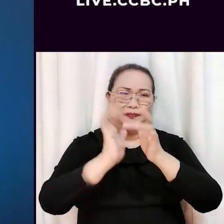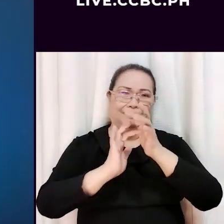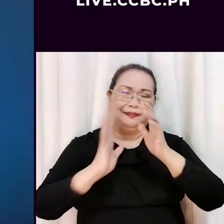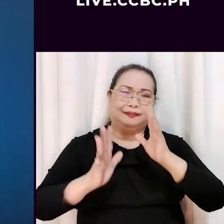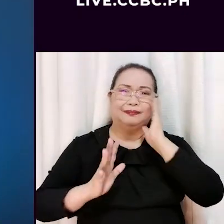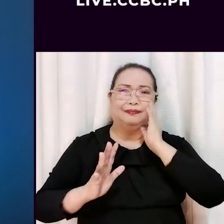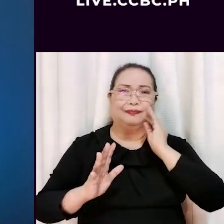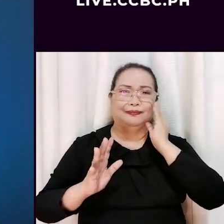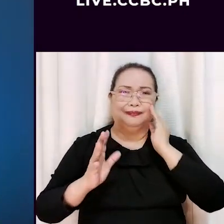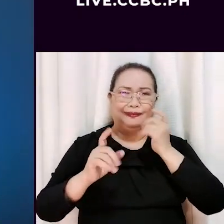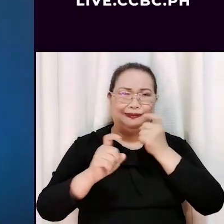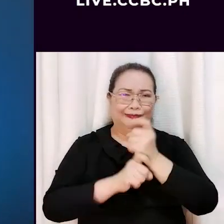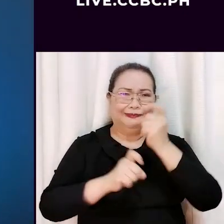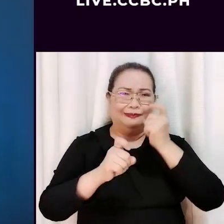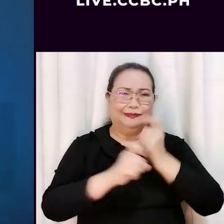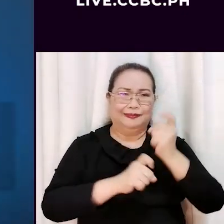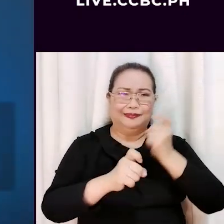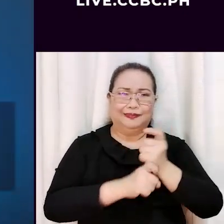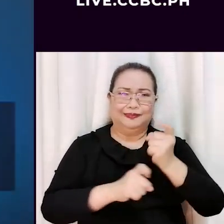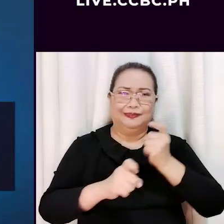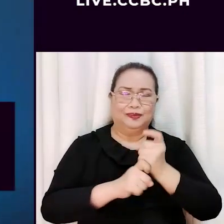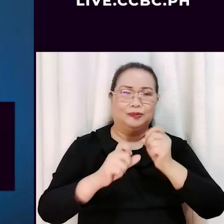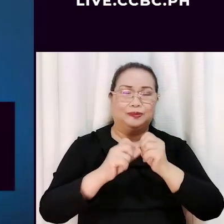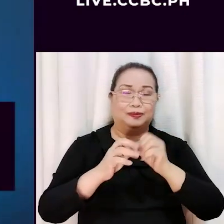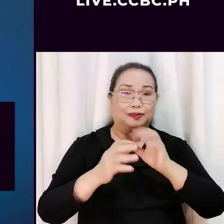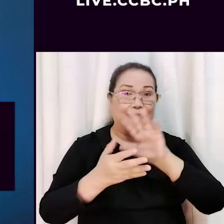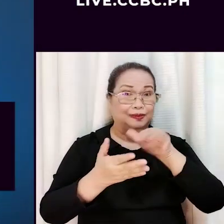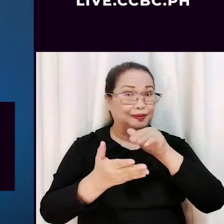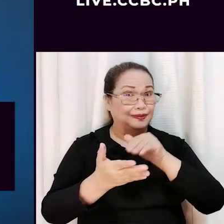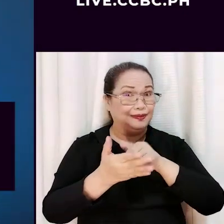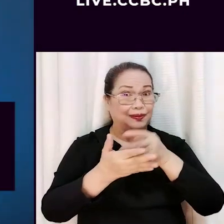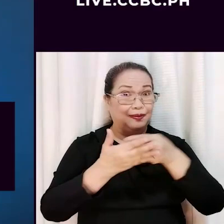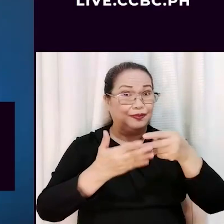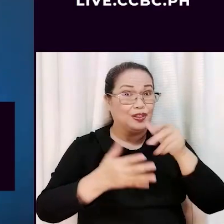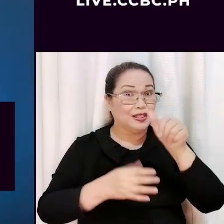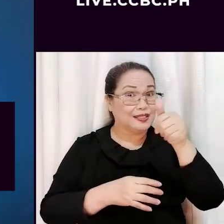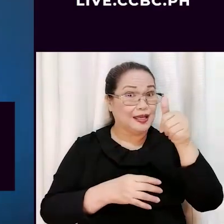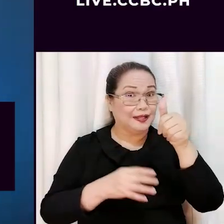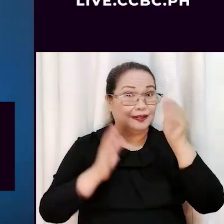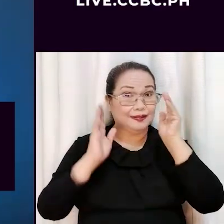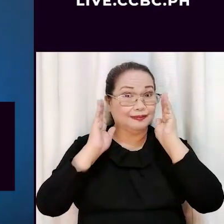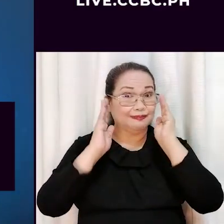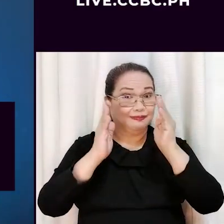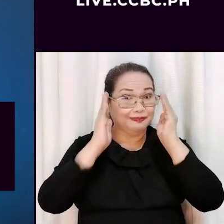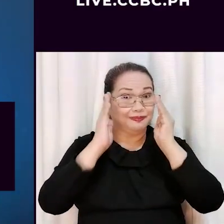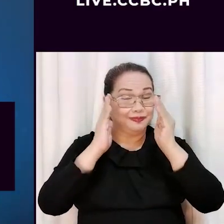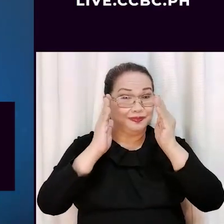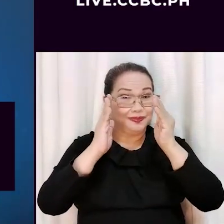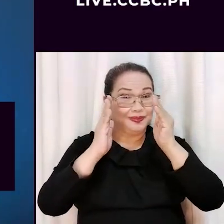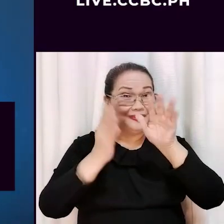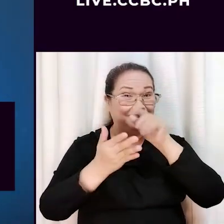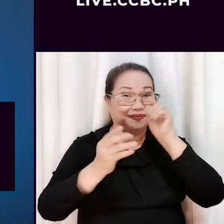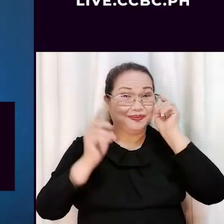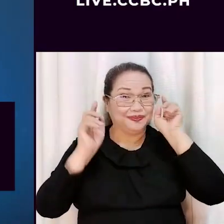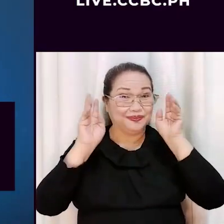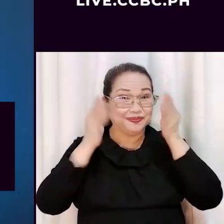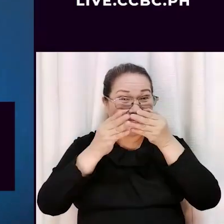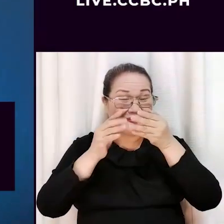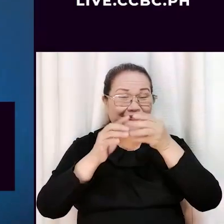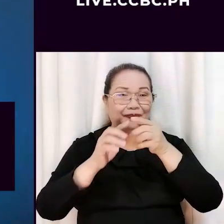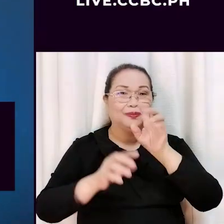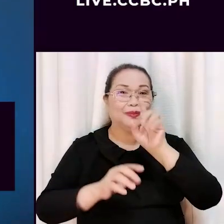And in the midst of that, according to verse 10, now I want you to read this carefully with me, because this is what we will focus on.